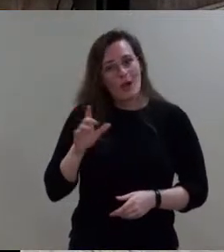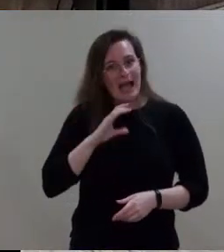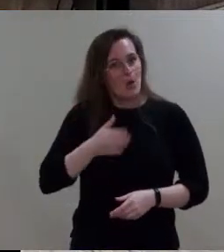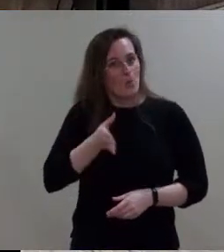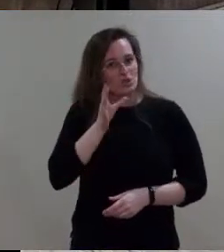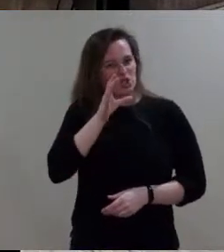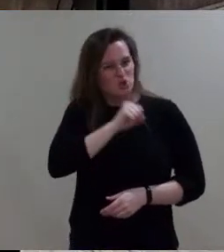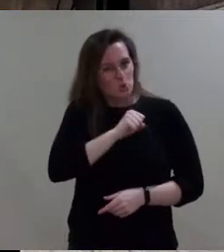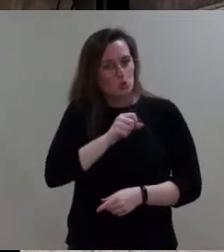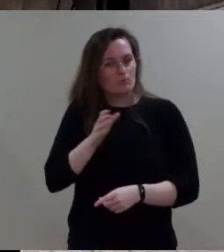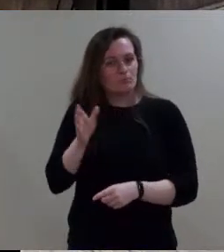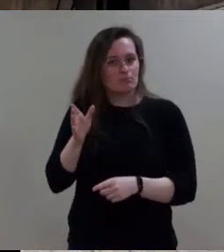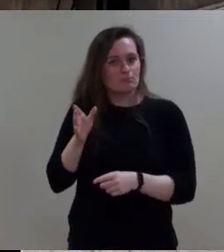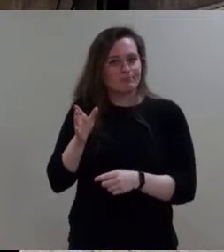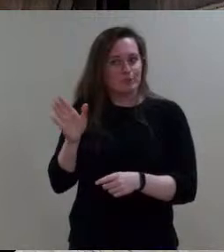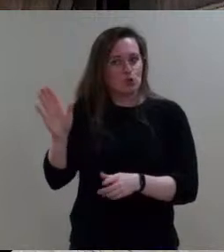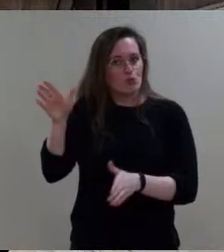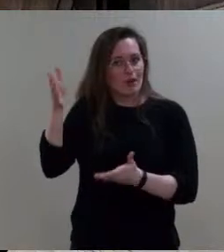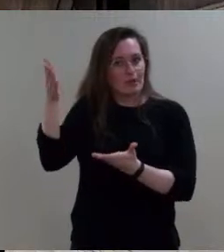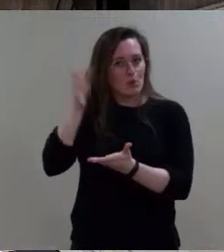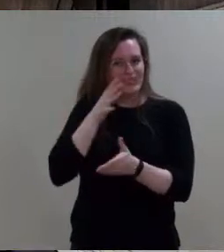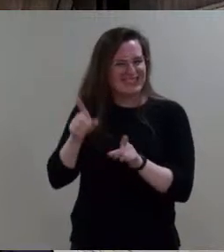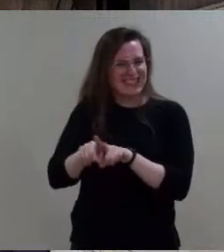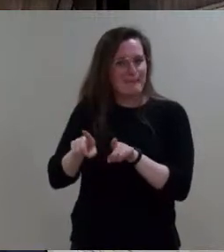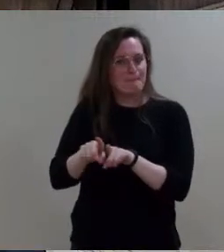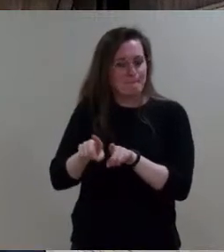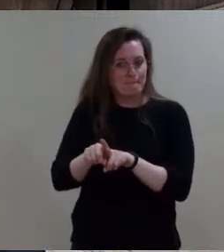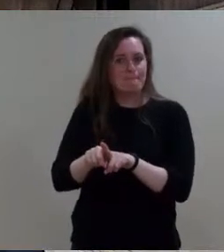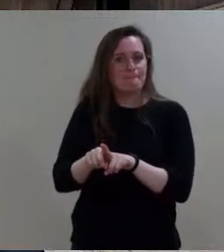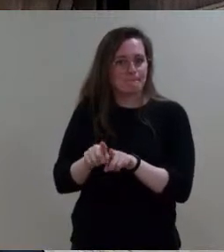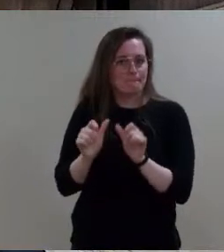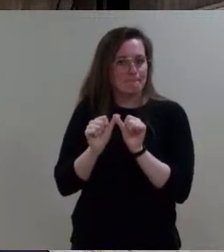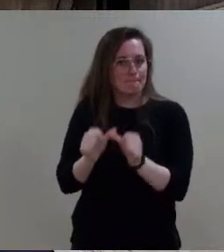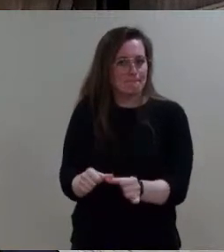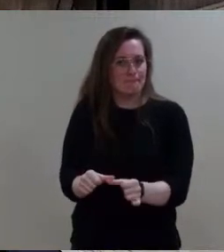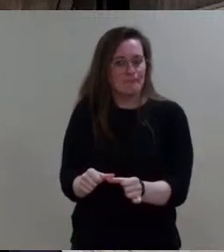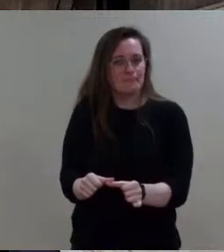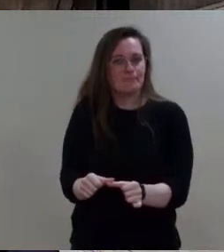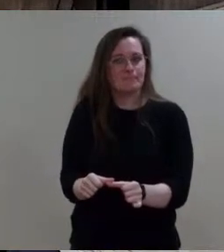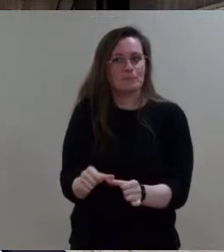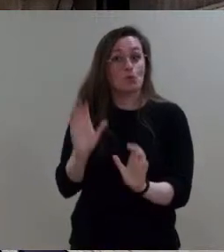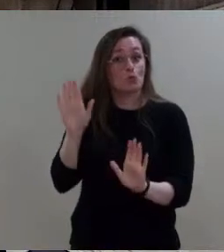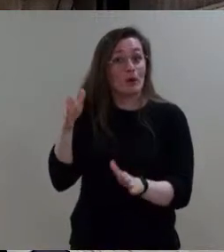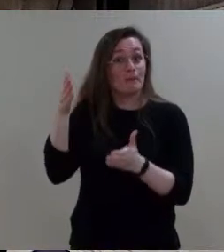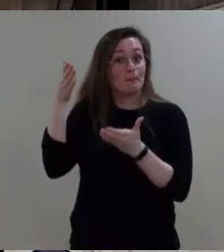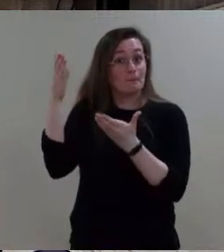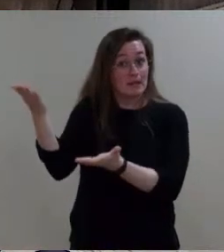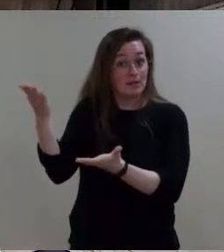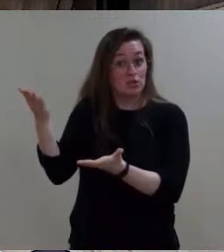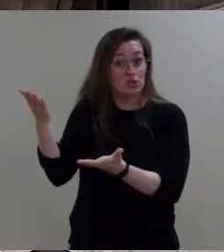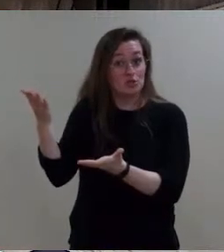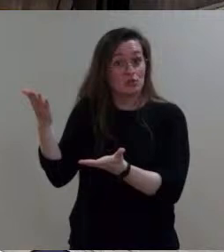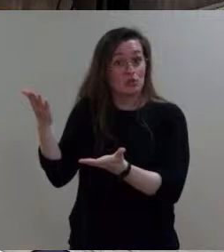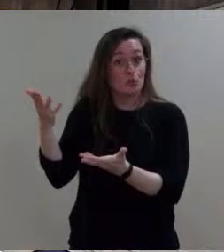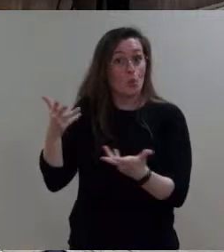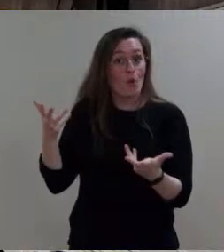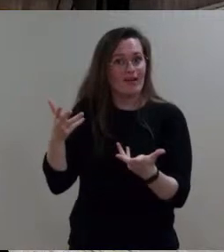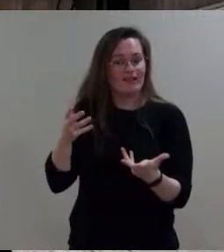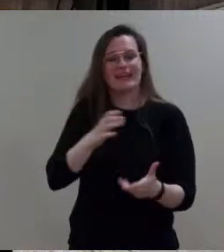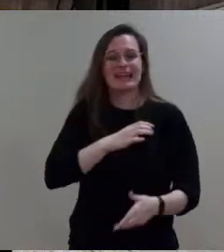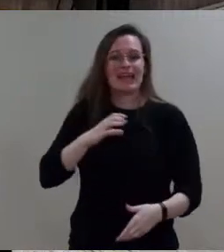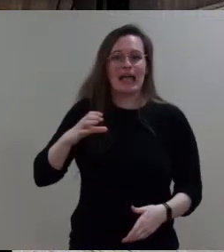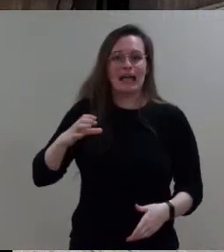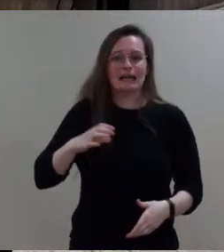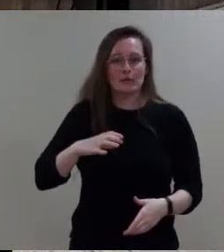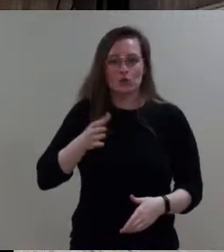same, and that the recommendation is that council provides second reading to